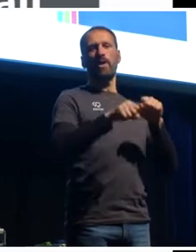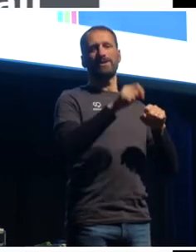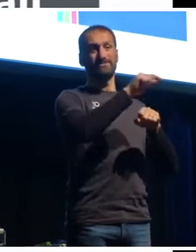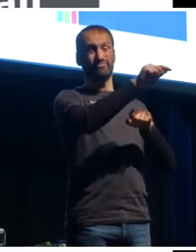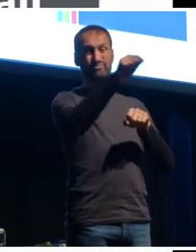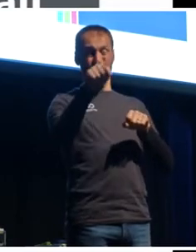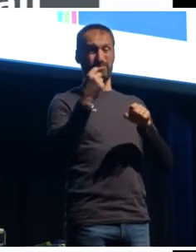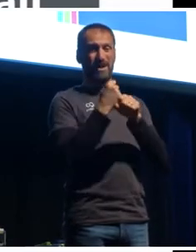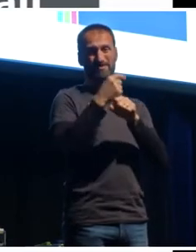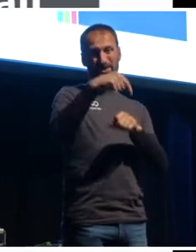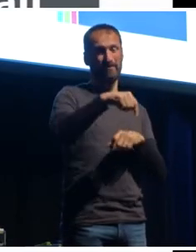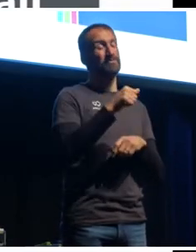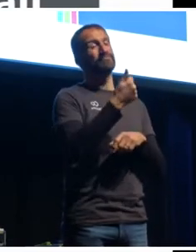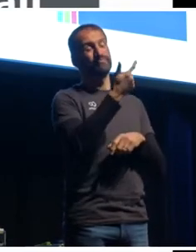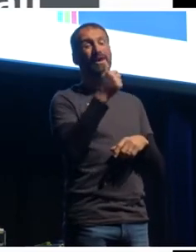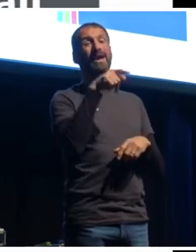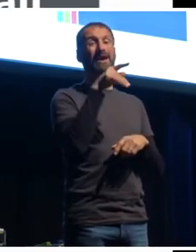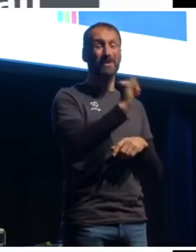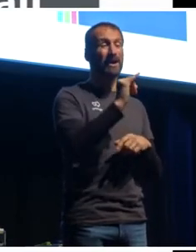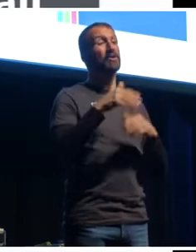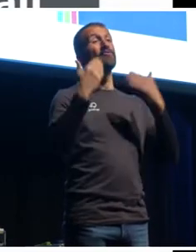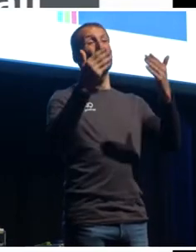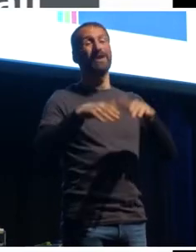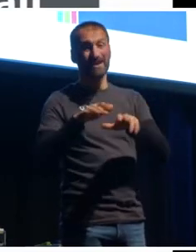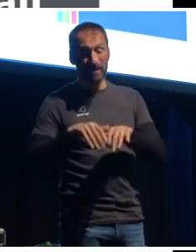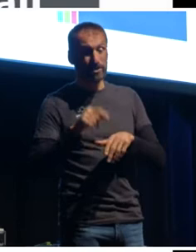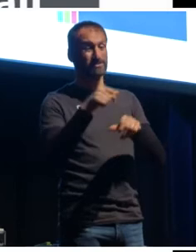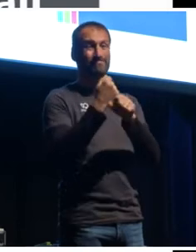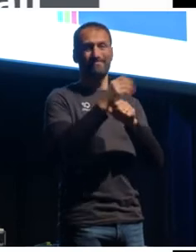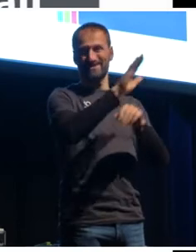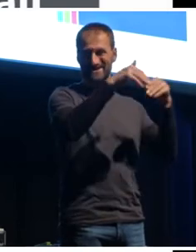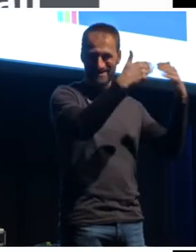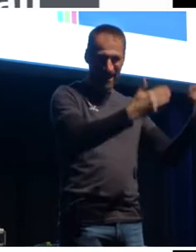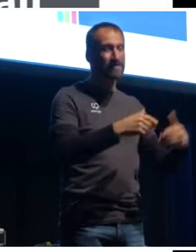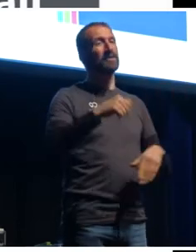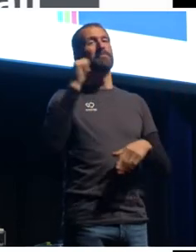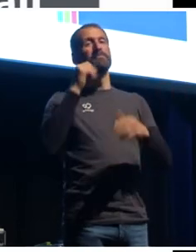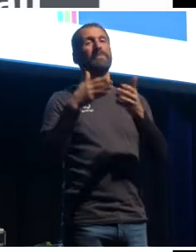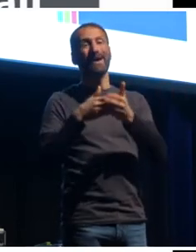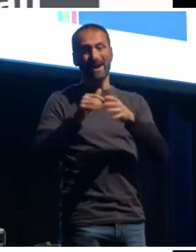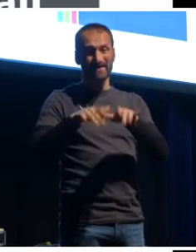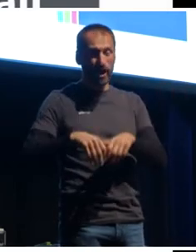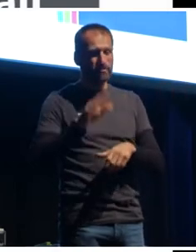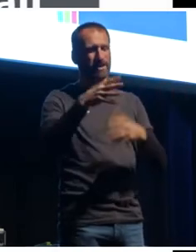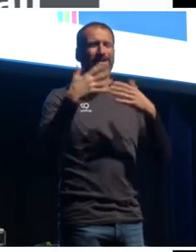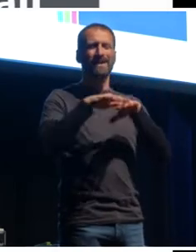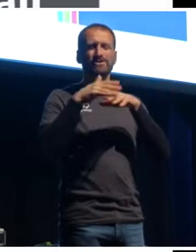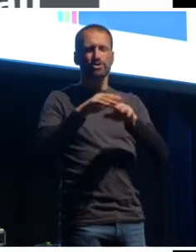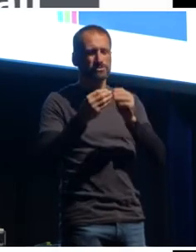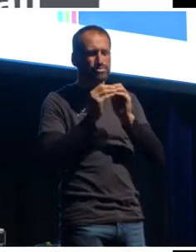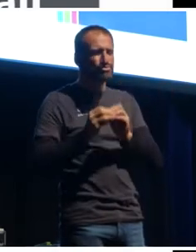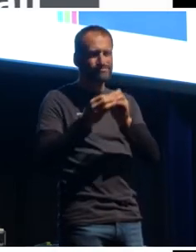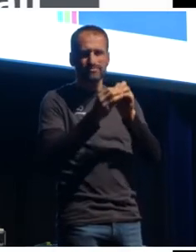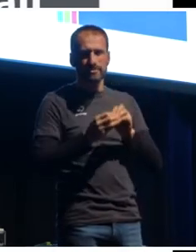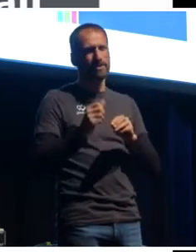their APIs. You have front-end developers building their site. You have back-end developers building all those integrations that were going on. There's